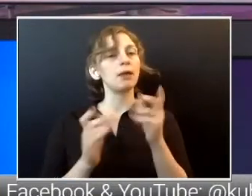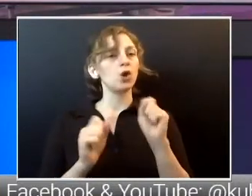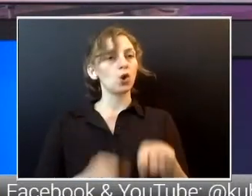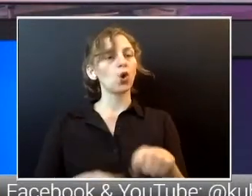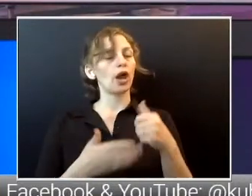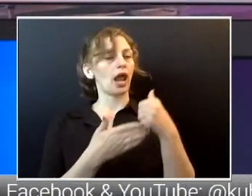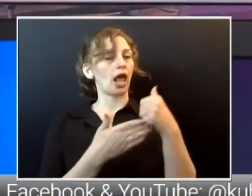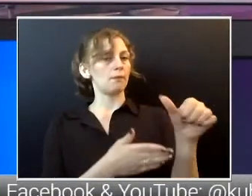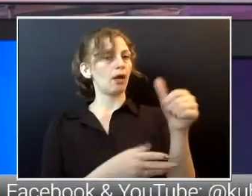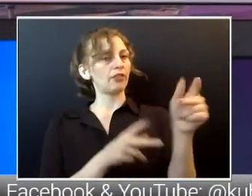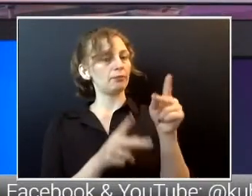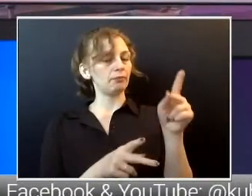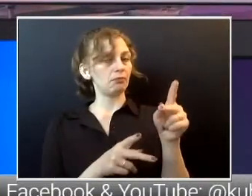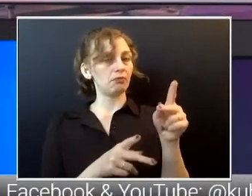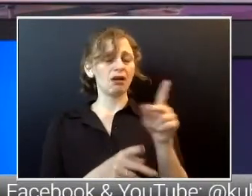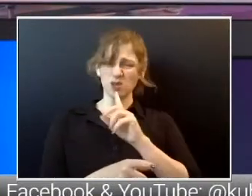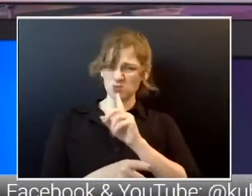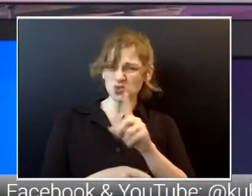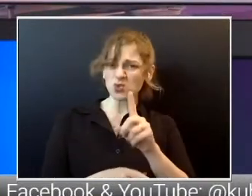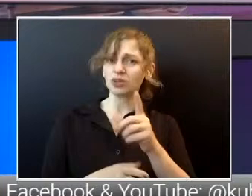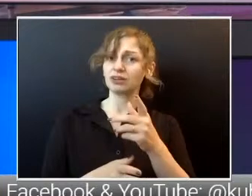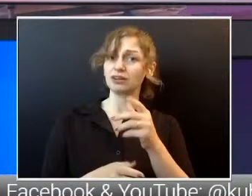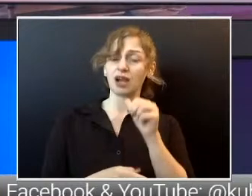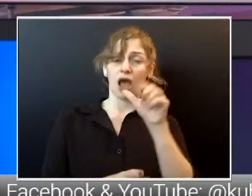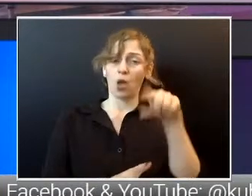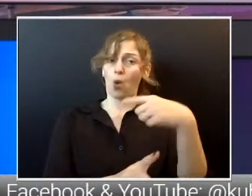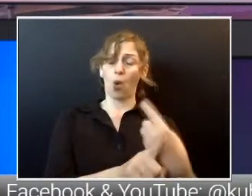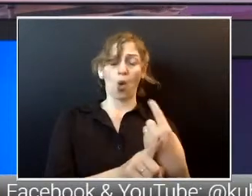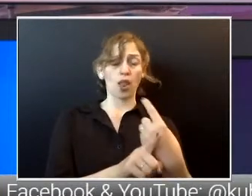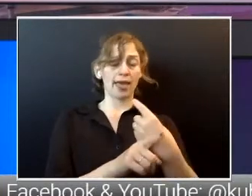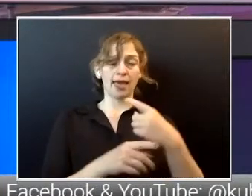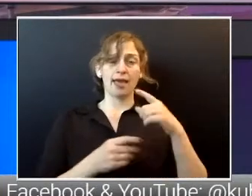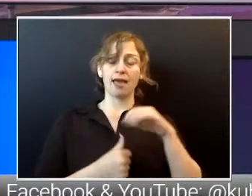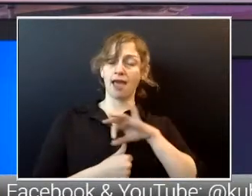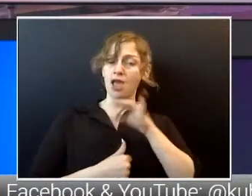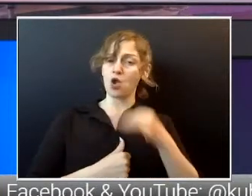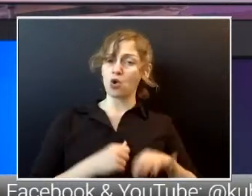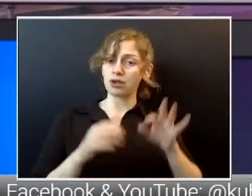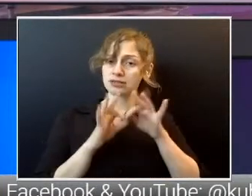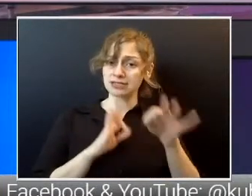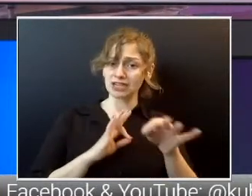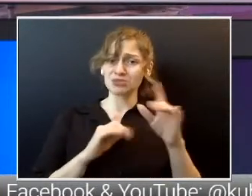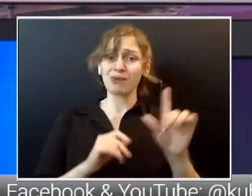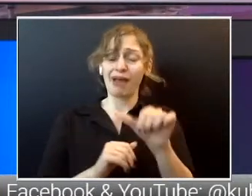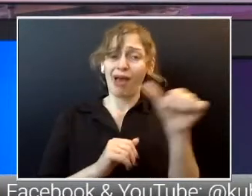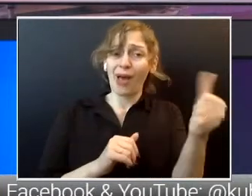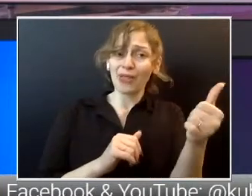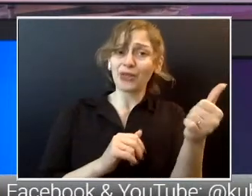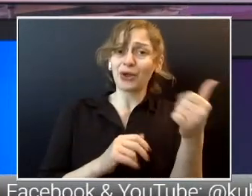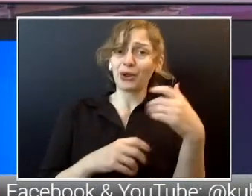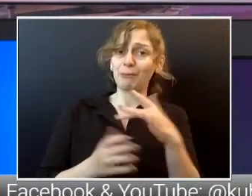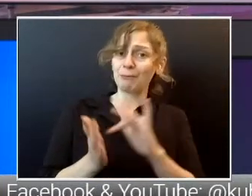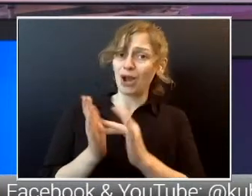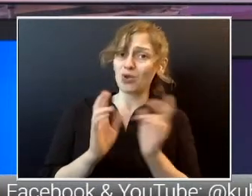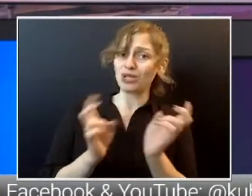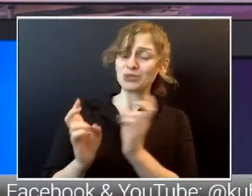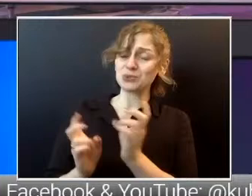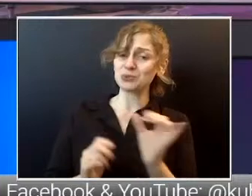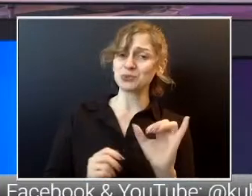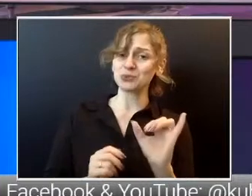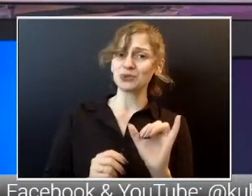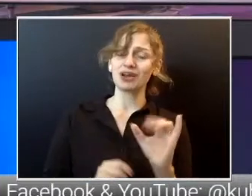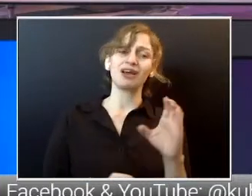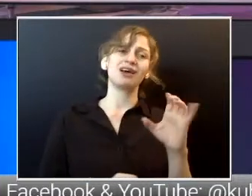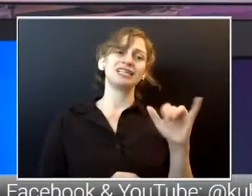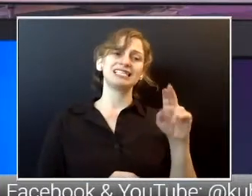as well, just to see hope and then see where things are now. And we do want to tell our viewers, Cynthia, you made such a generous offer when we